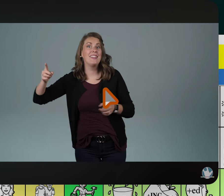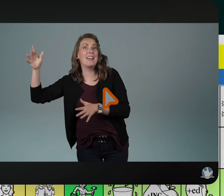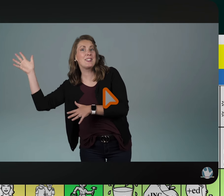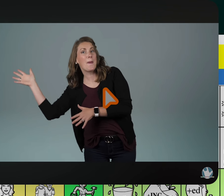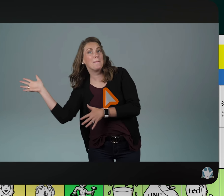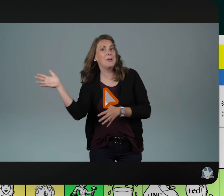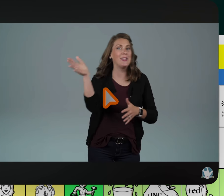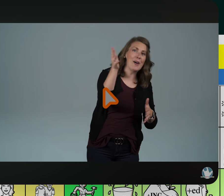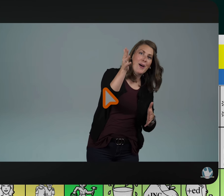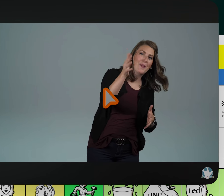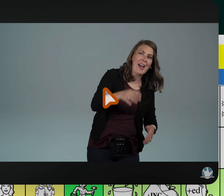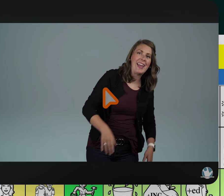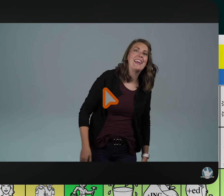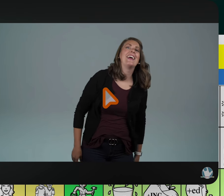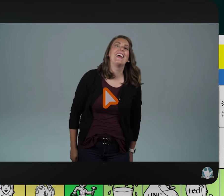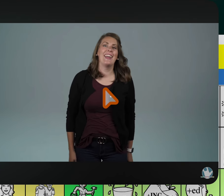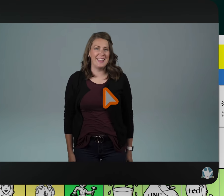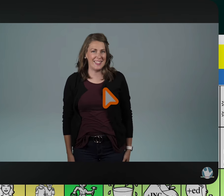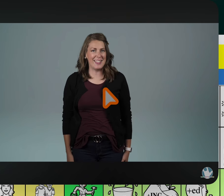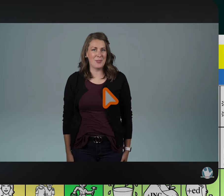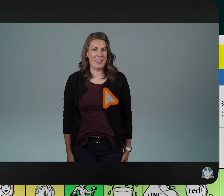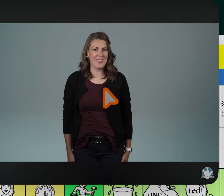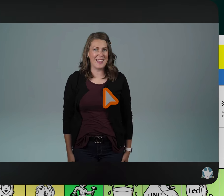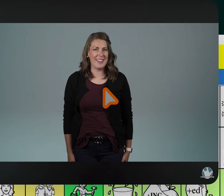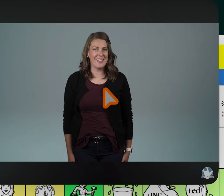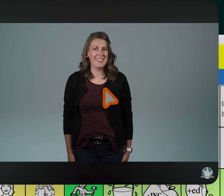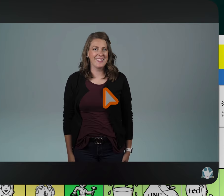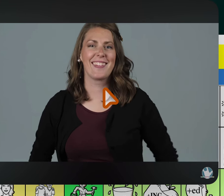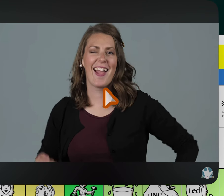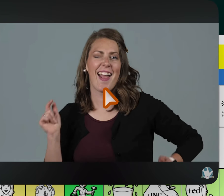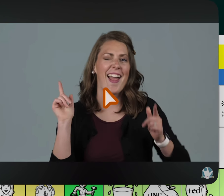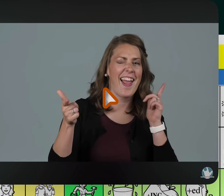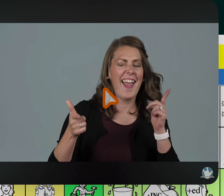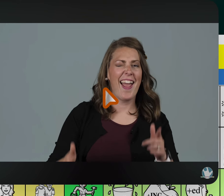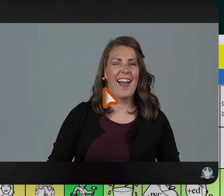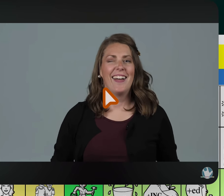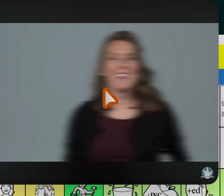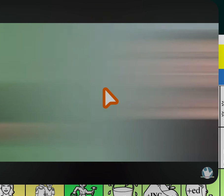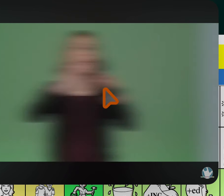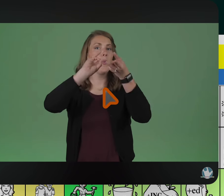Now, let's blow our way into these weather signs.